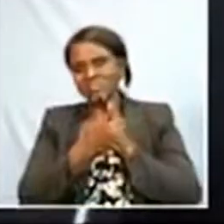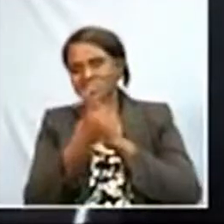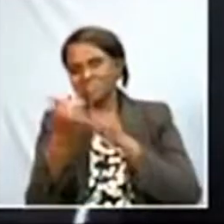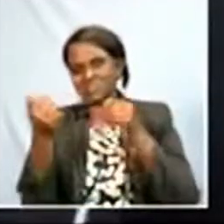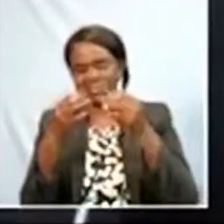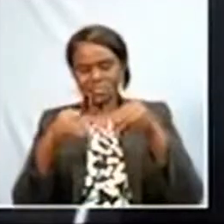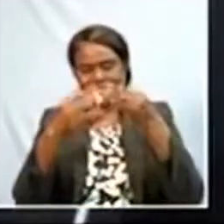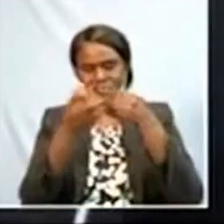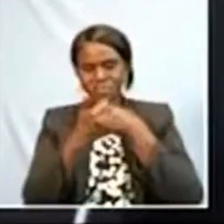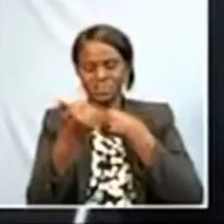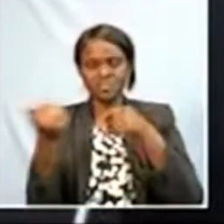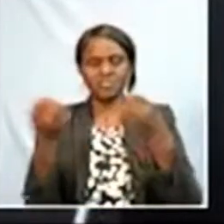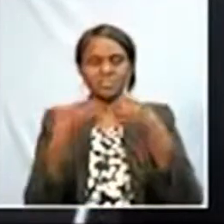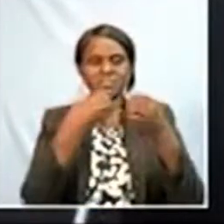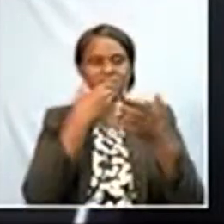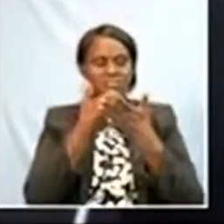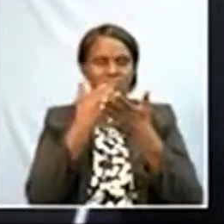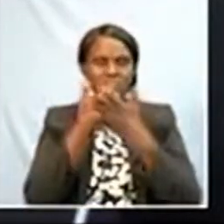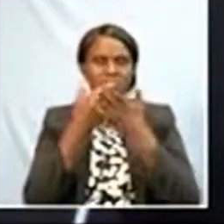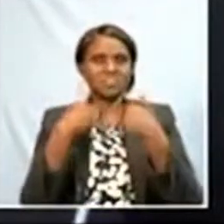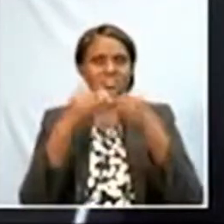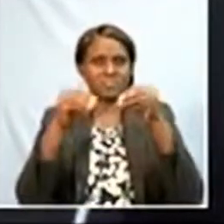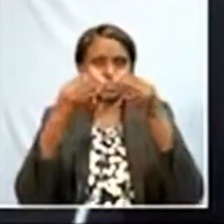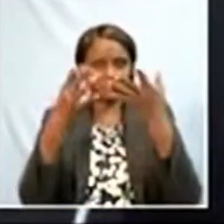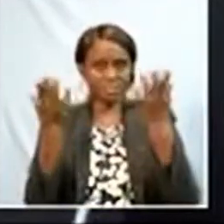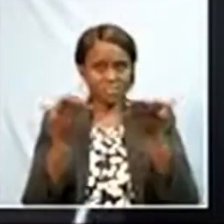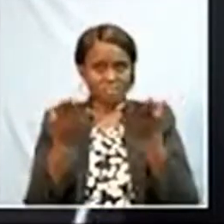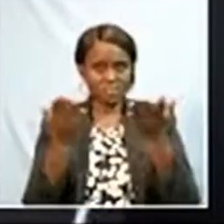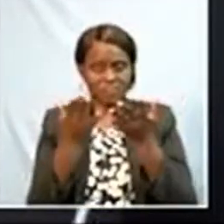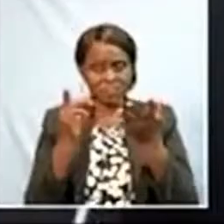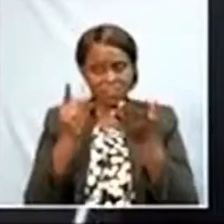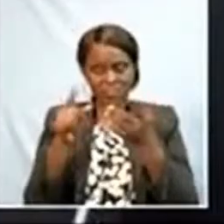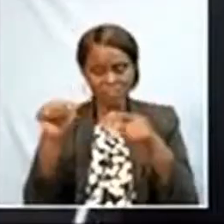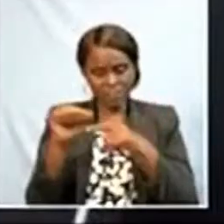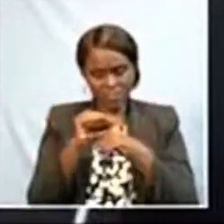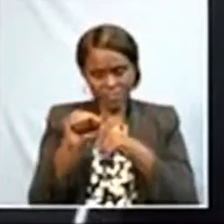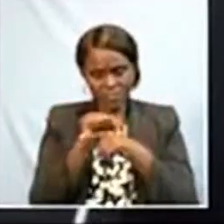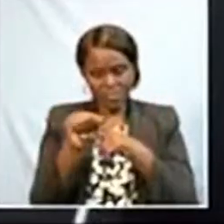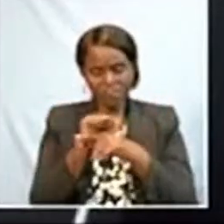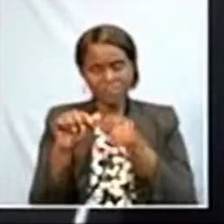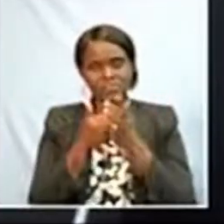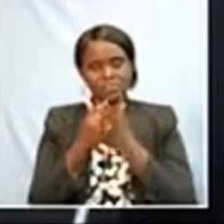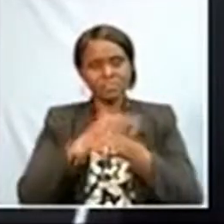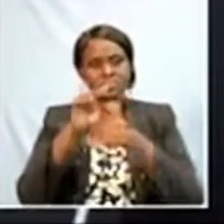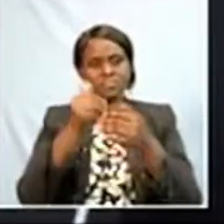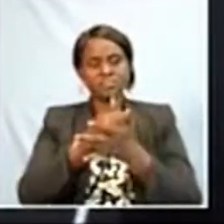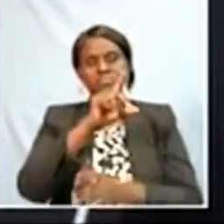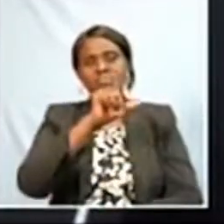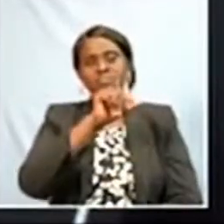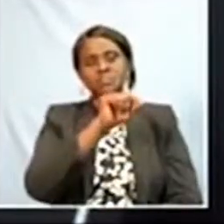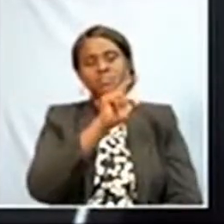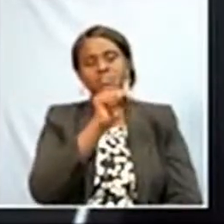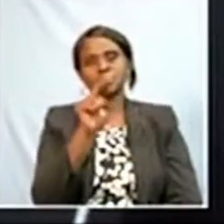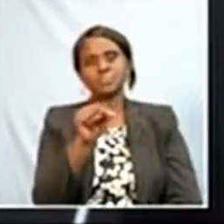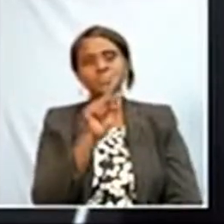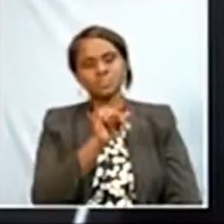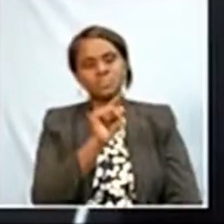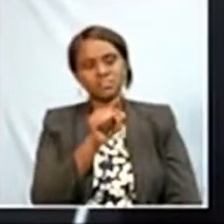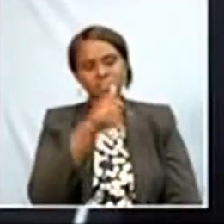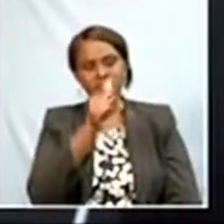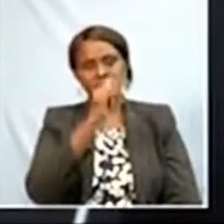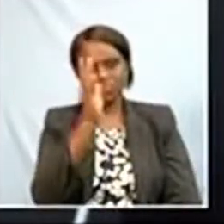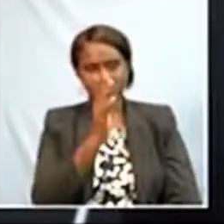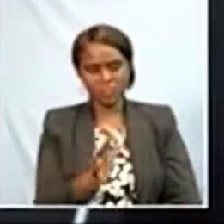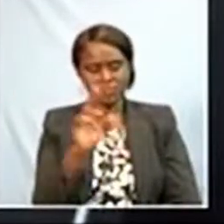given any evidence as to whether how practical is it that the whole 2022 you